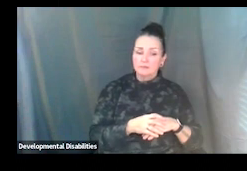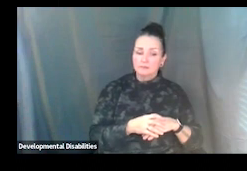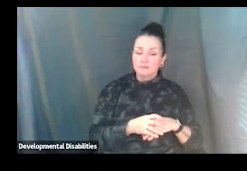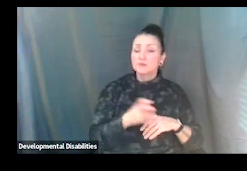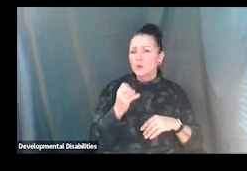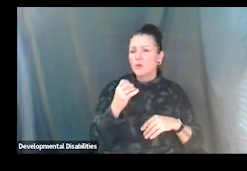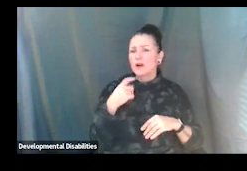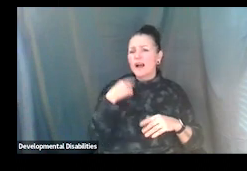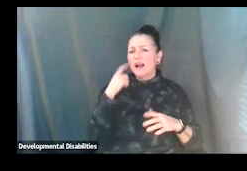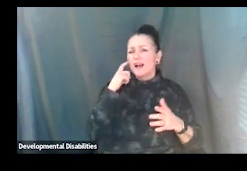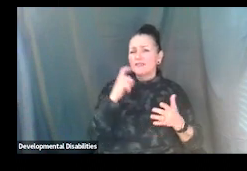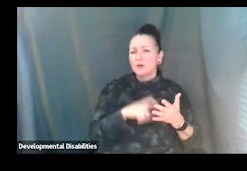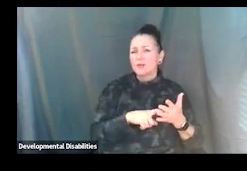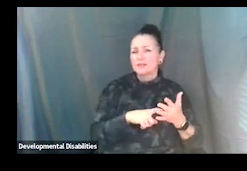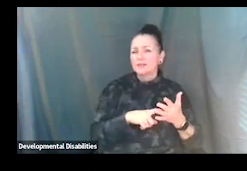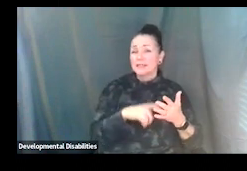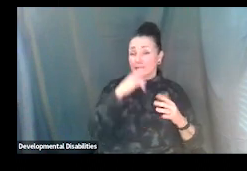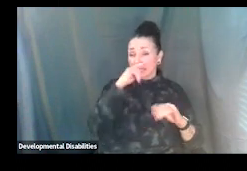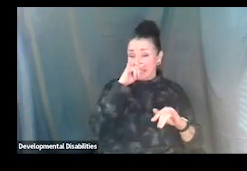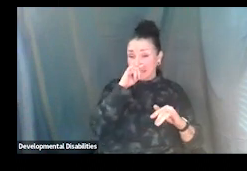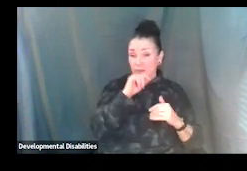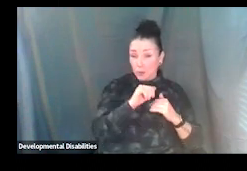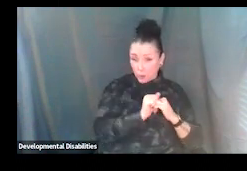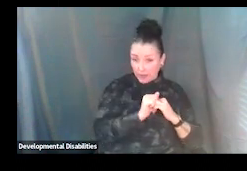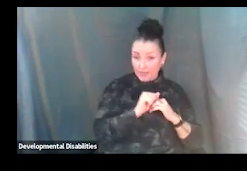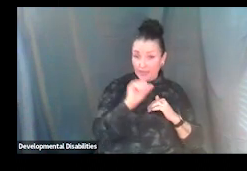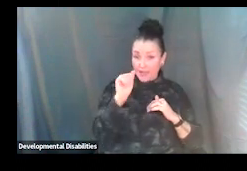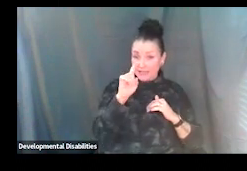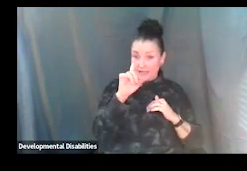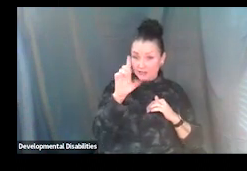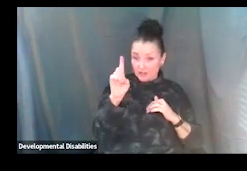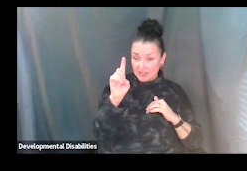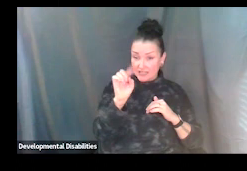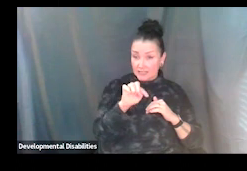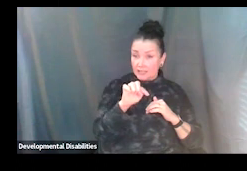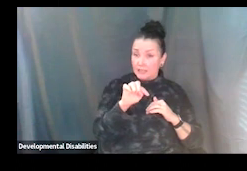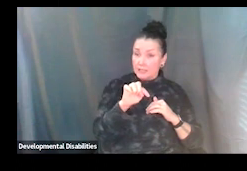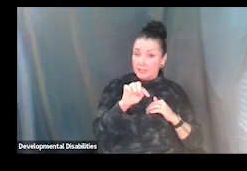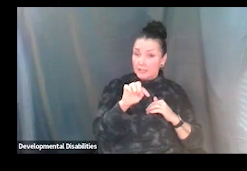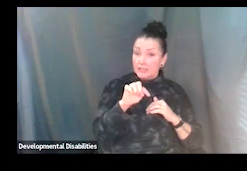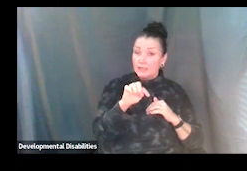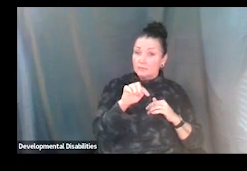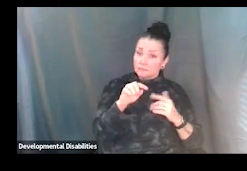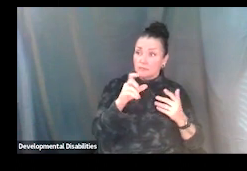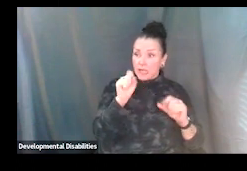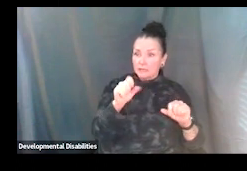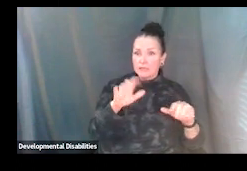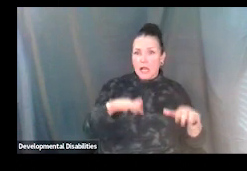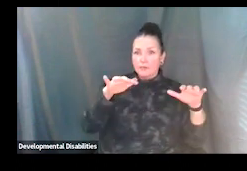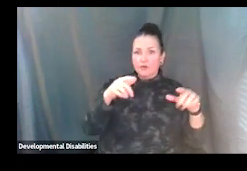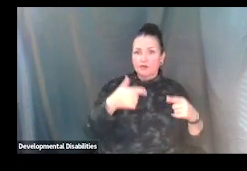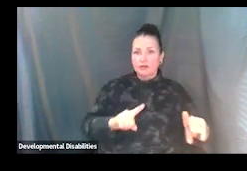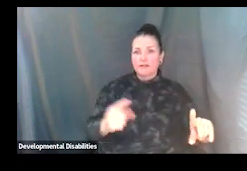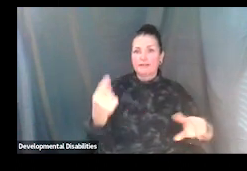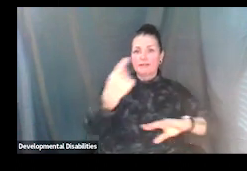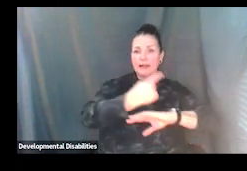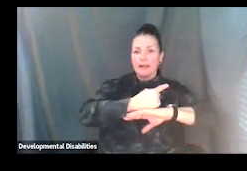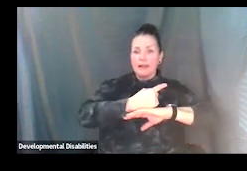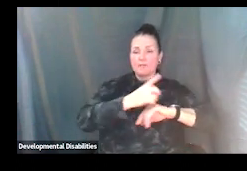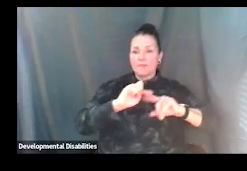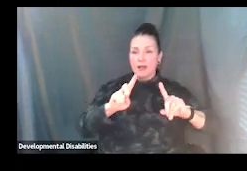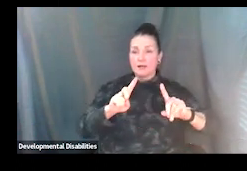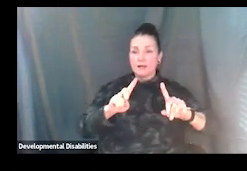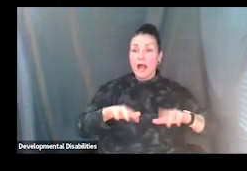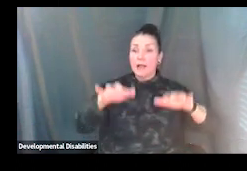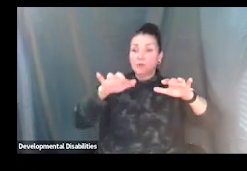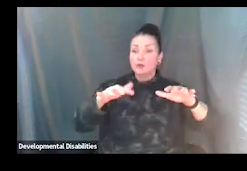sleeping at night. So a lot of times clonidine, if I've already tried, especially if I've tried some melatonin, some clonidine at night helps